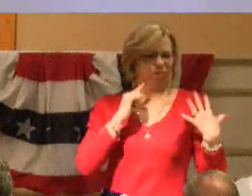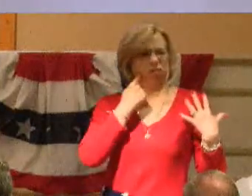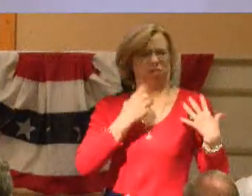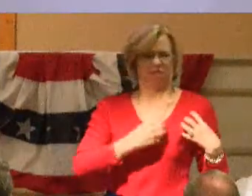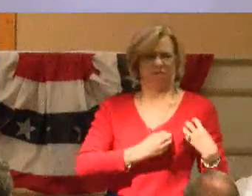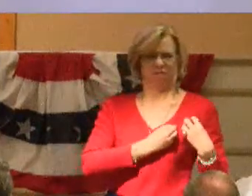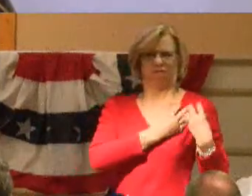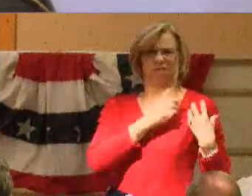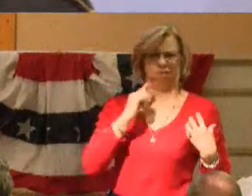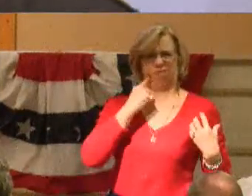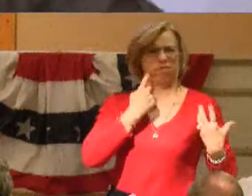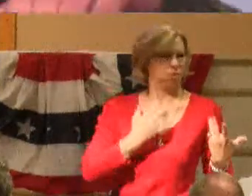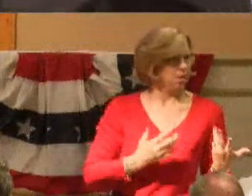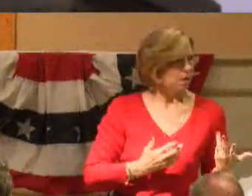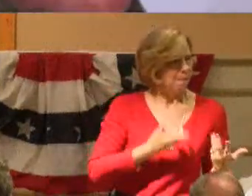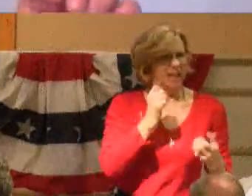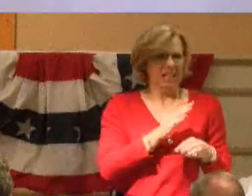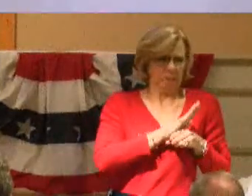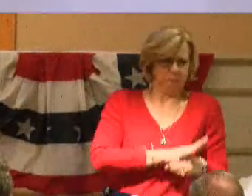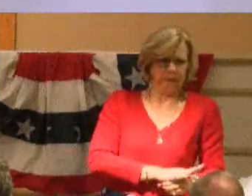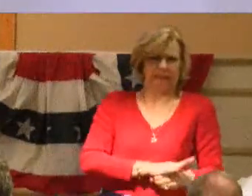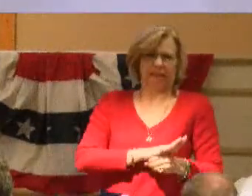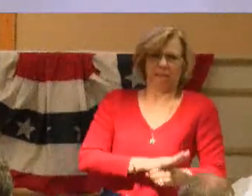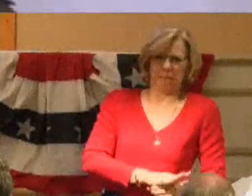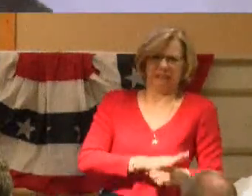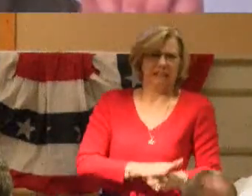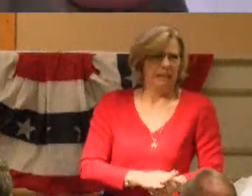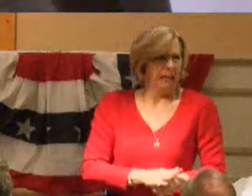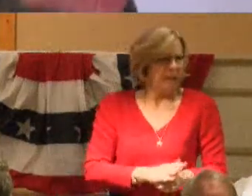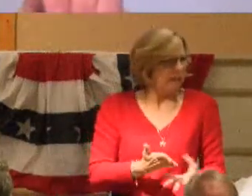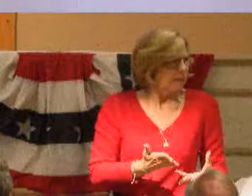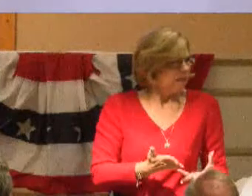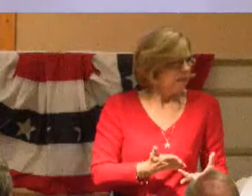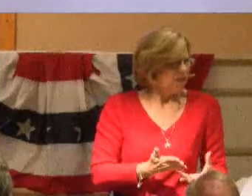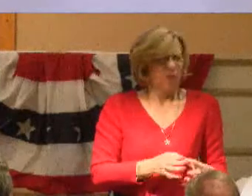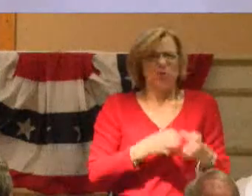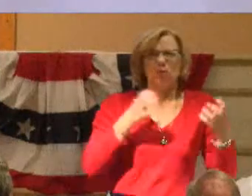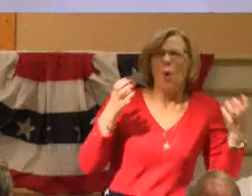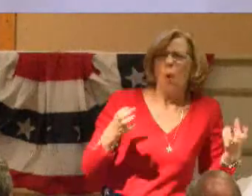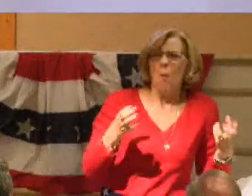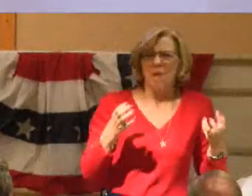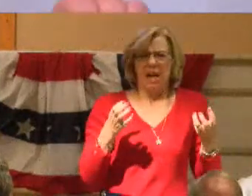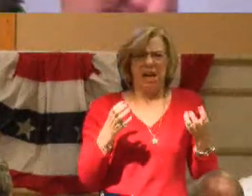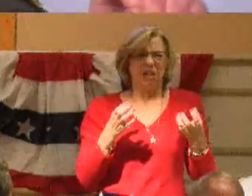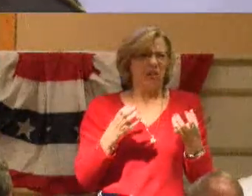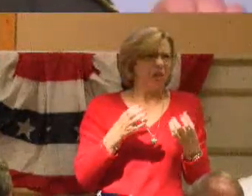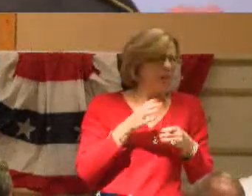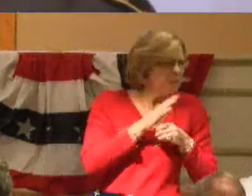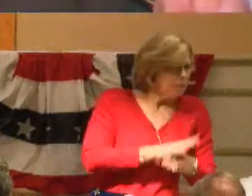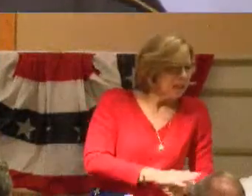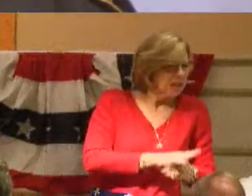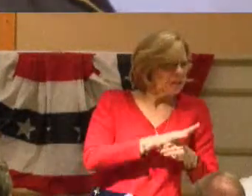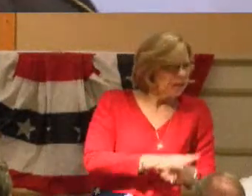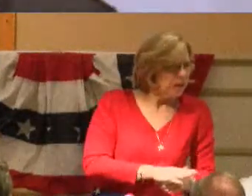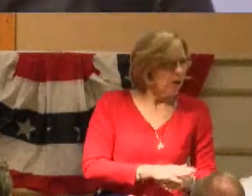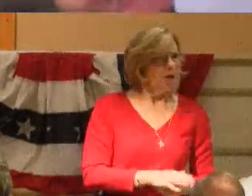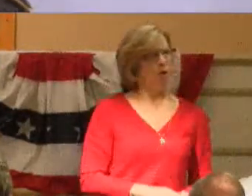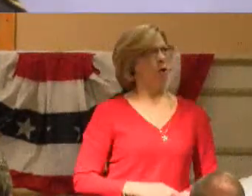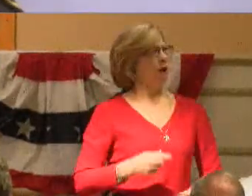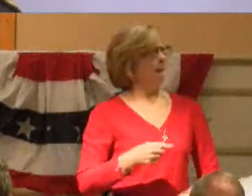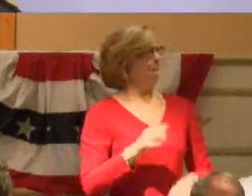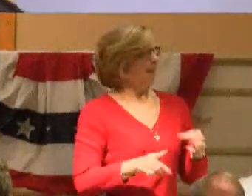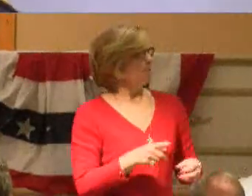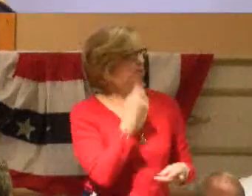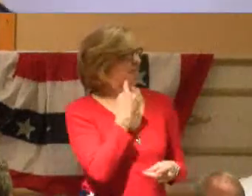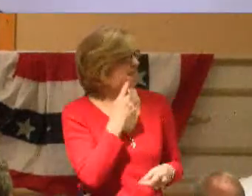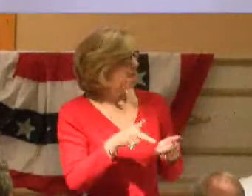they were being so oppressed and was under so much opposition and under so much tyranny. They said, we have to be